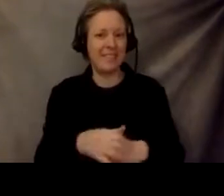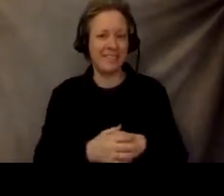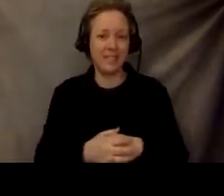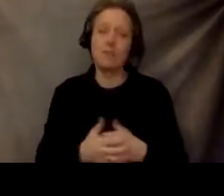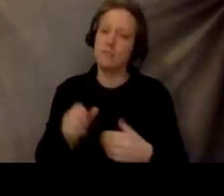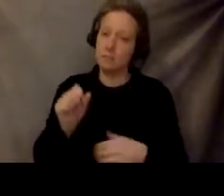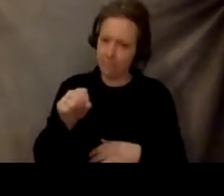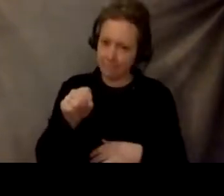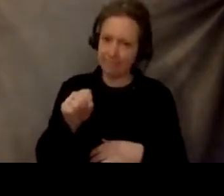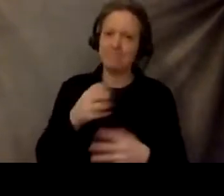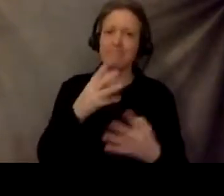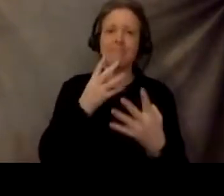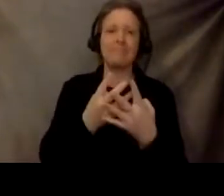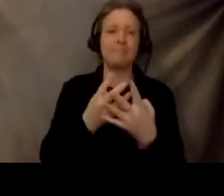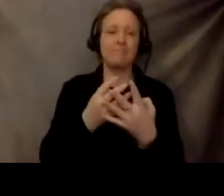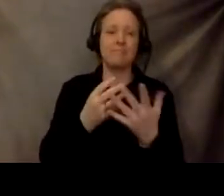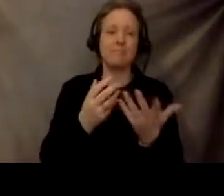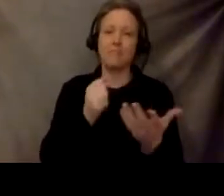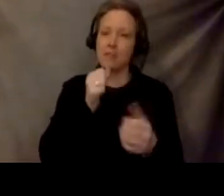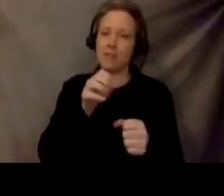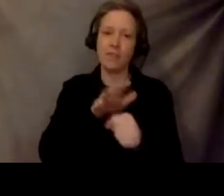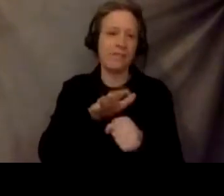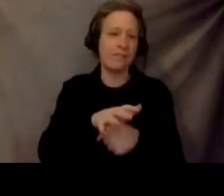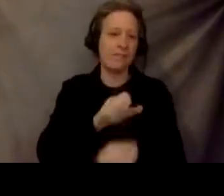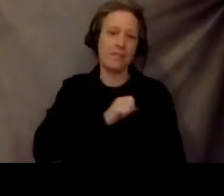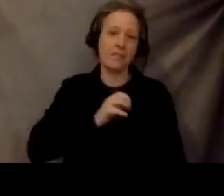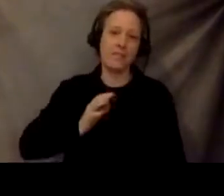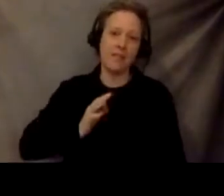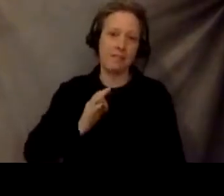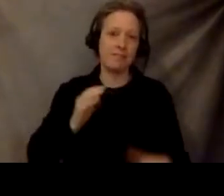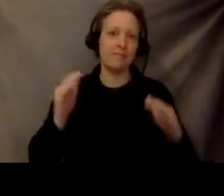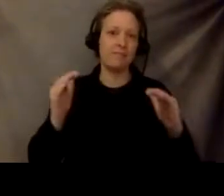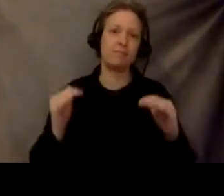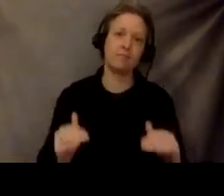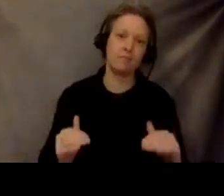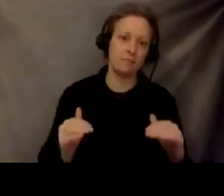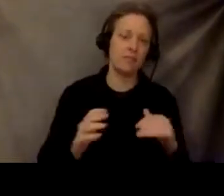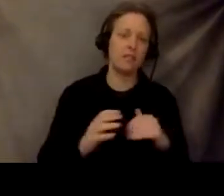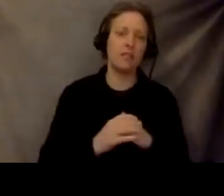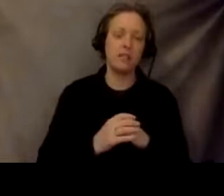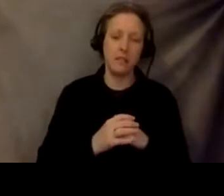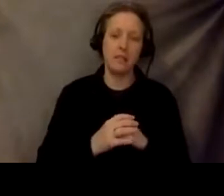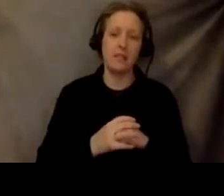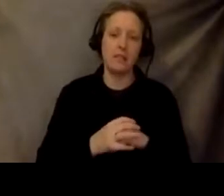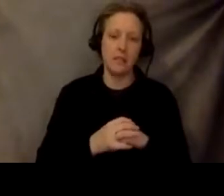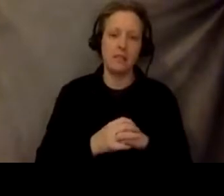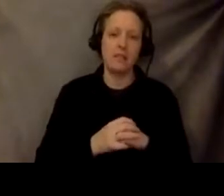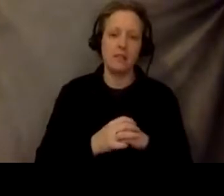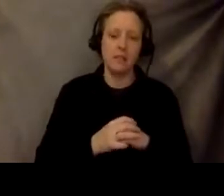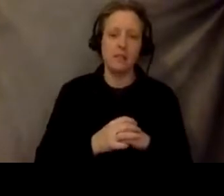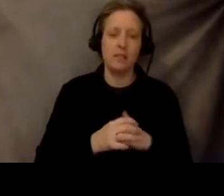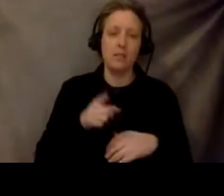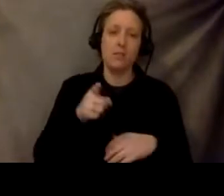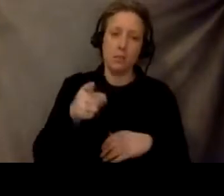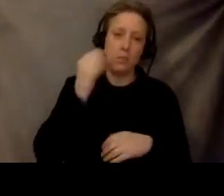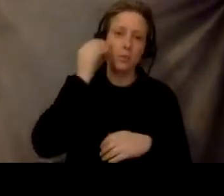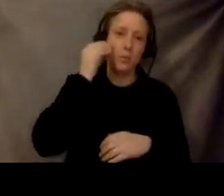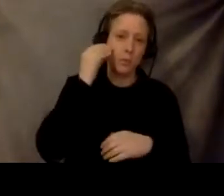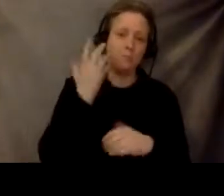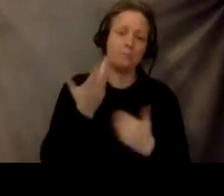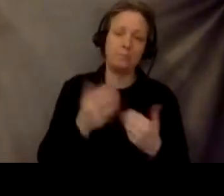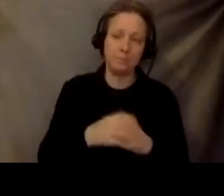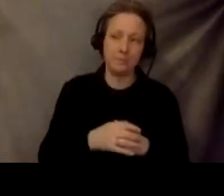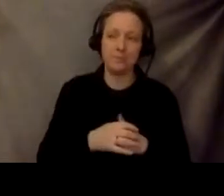as you know, and what you would find, and I think that's not news to anybody, is that how we